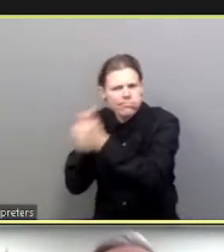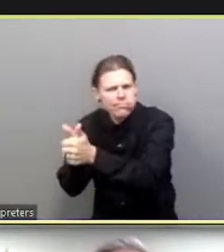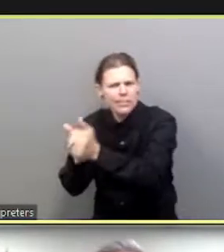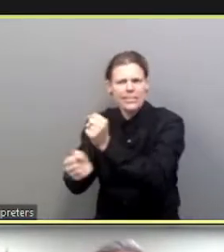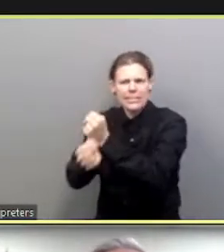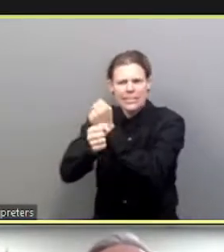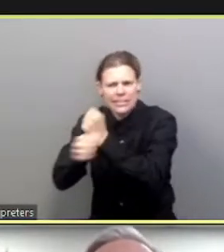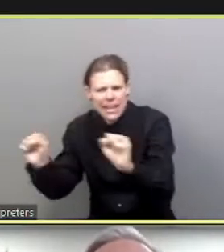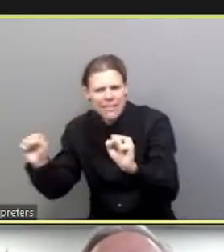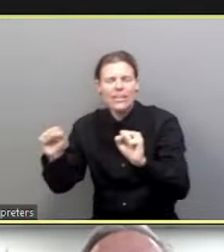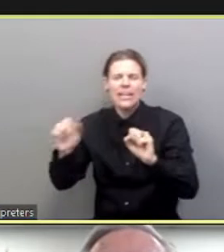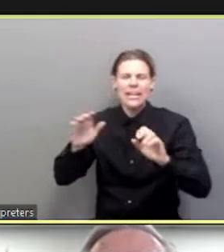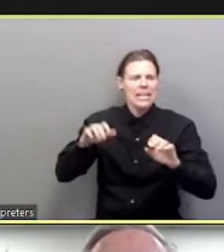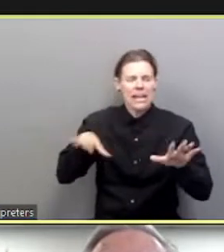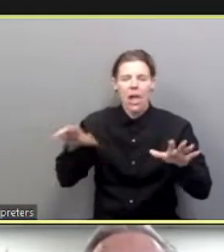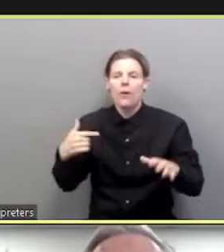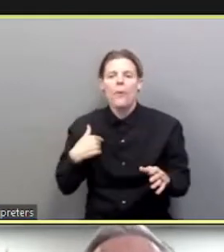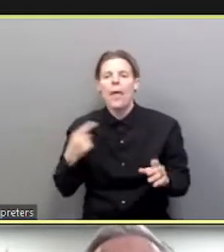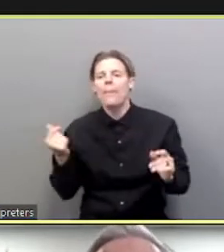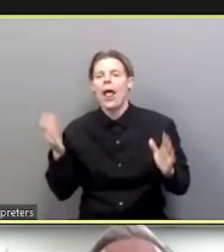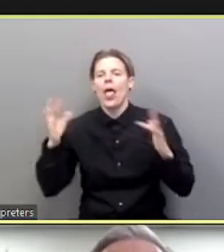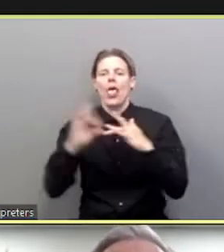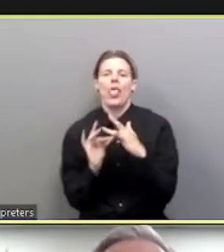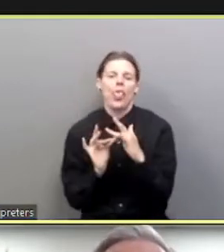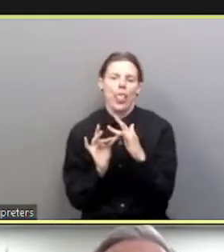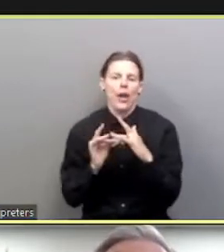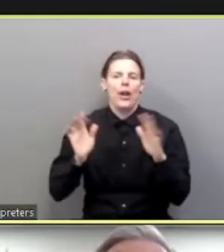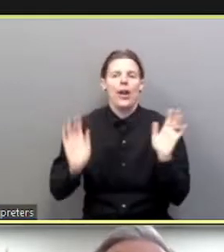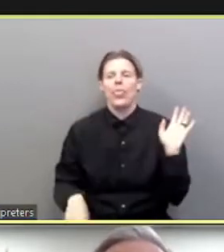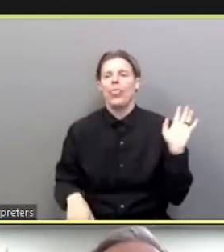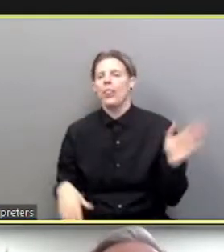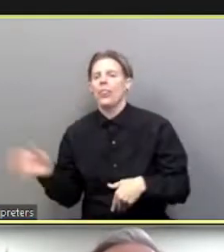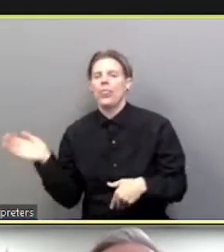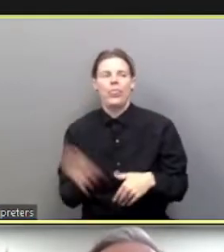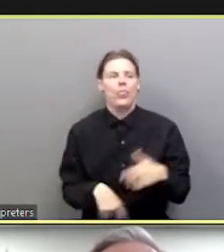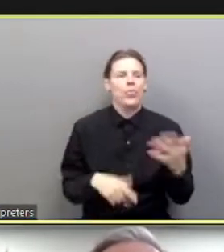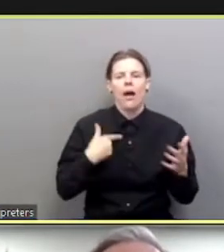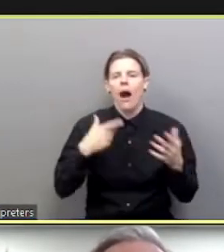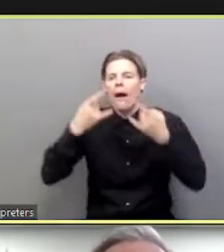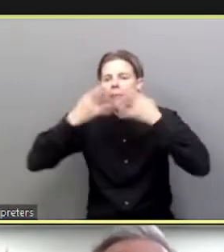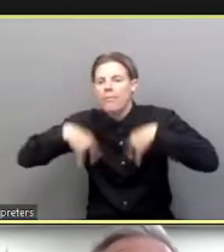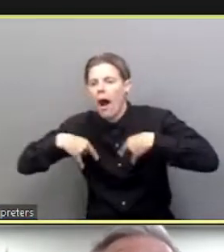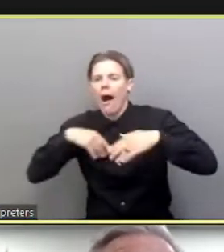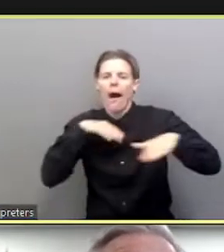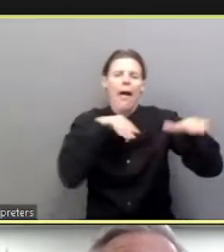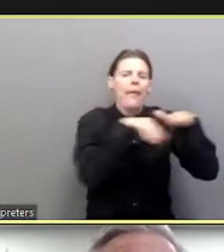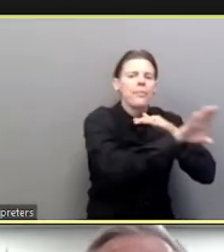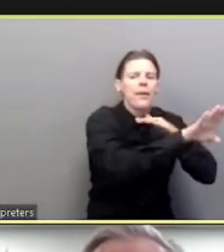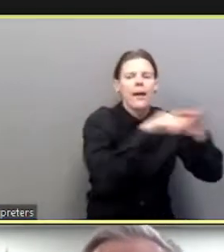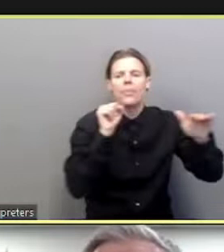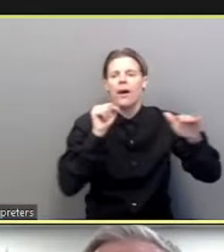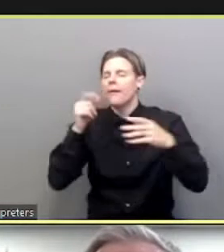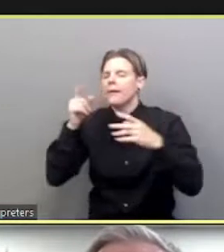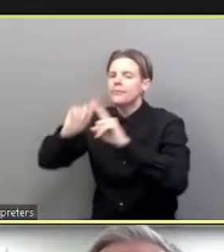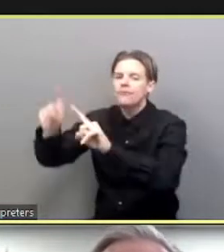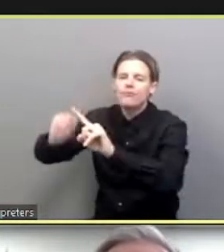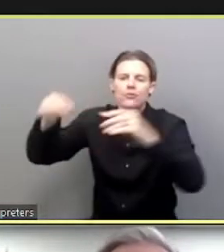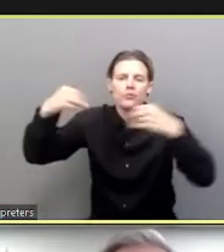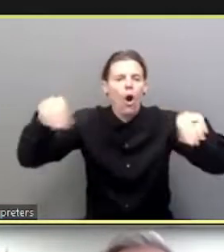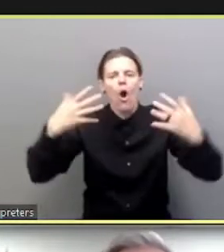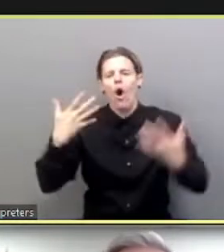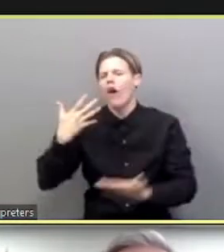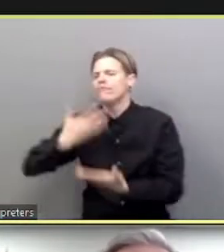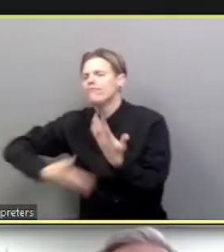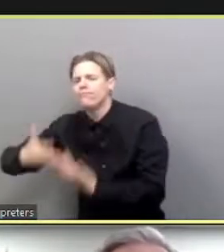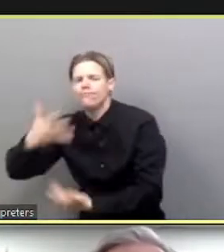and we'll be going into that more. And then lastly, we'll wrap up with some of the usual